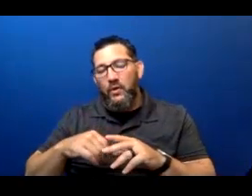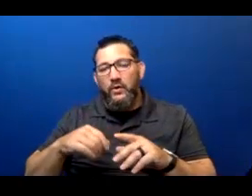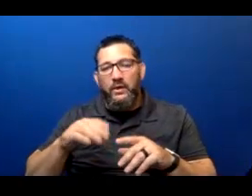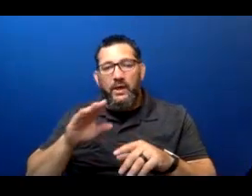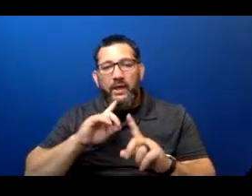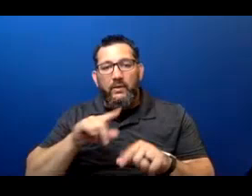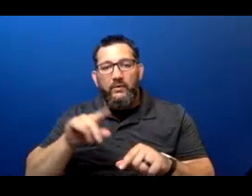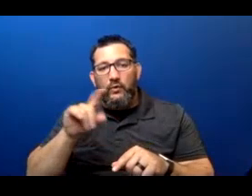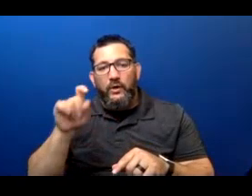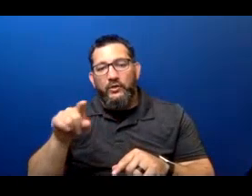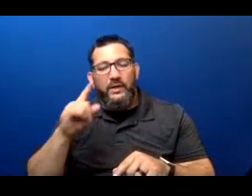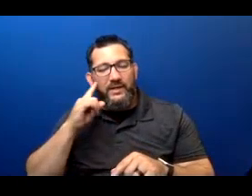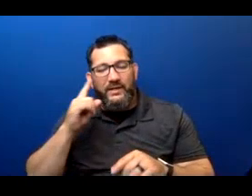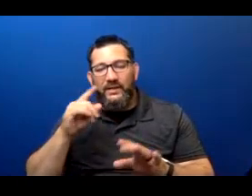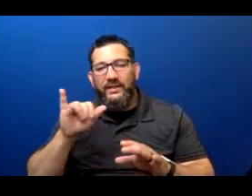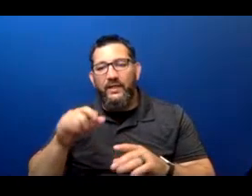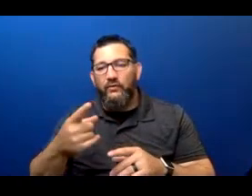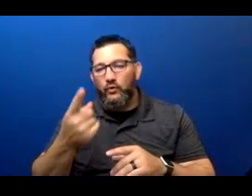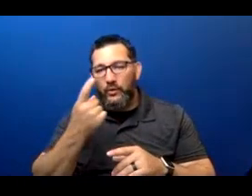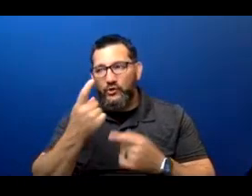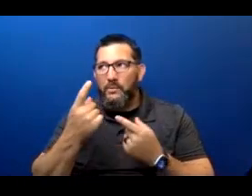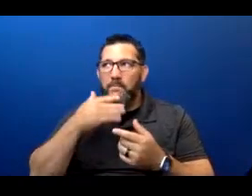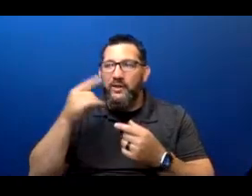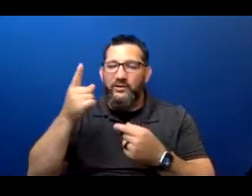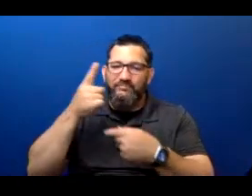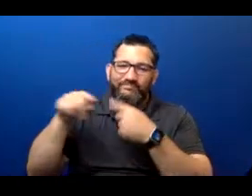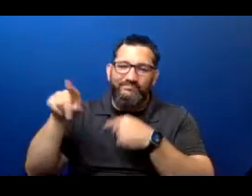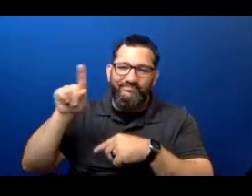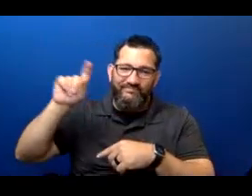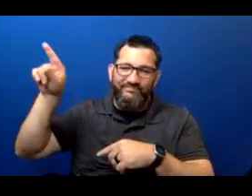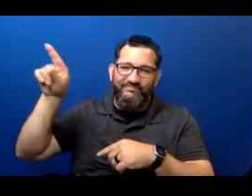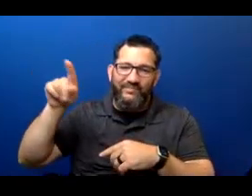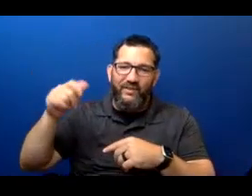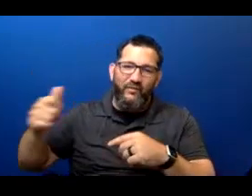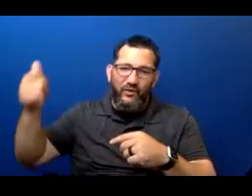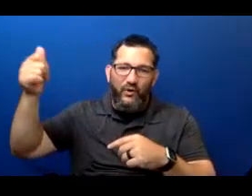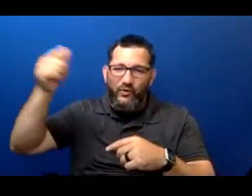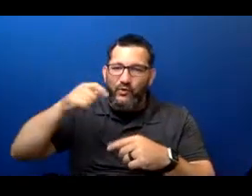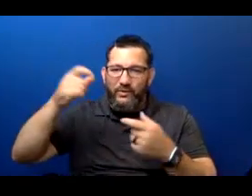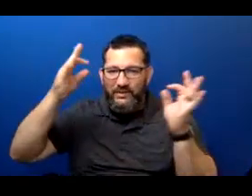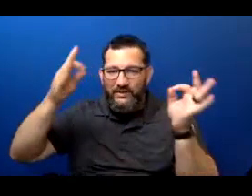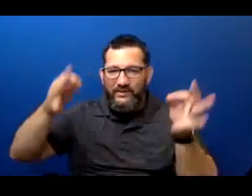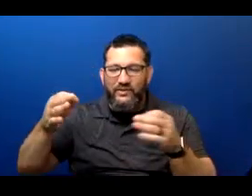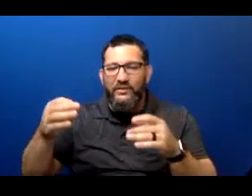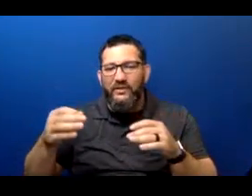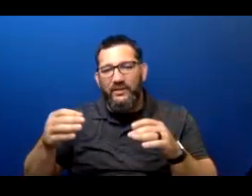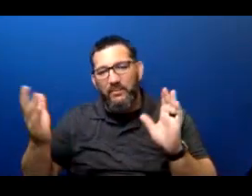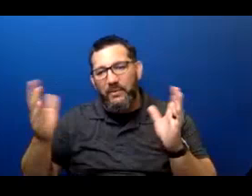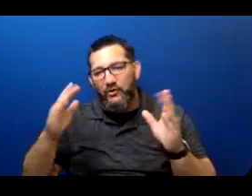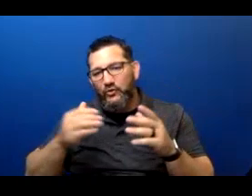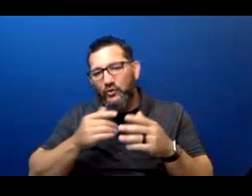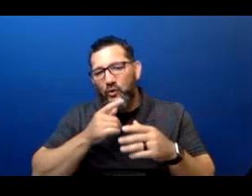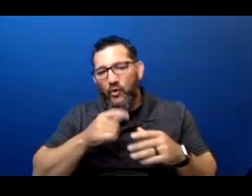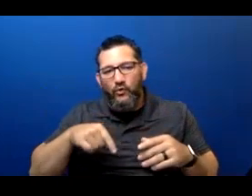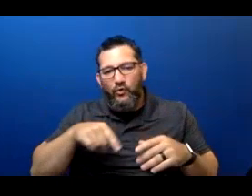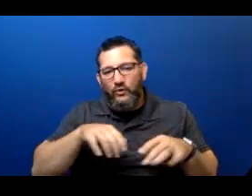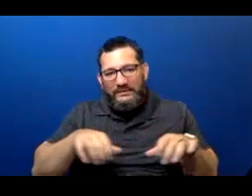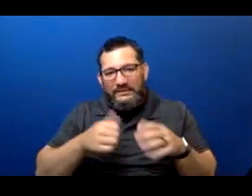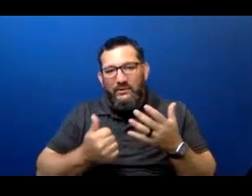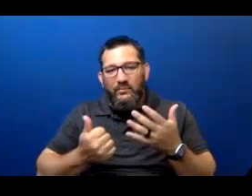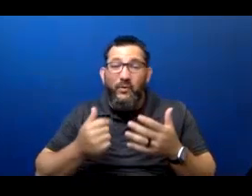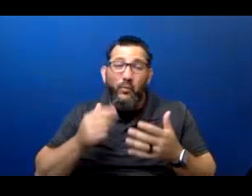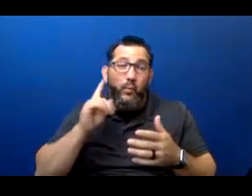to those who are the decision makers and our elected officials as to the prioritization of the work of the office. I